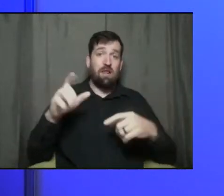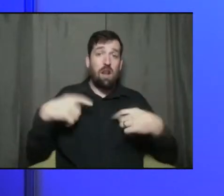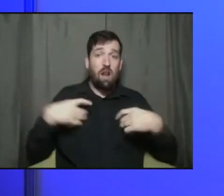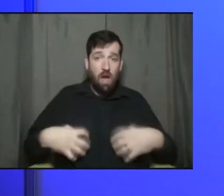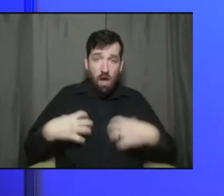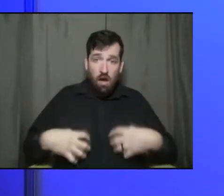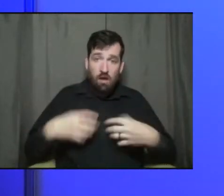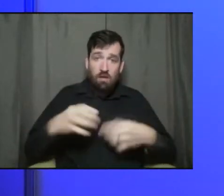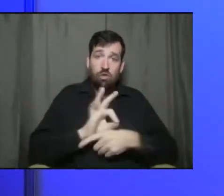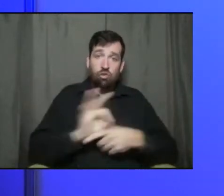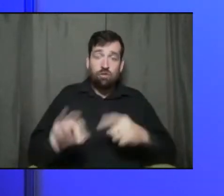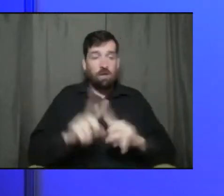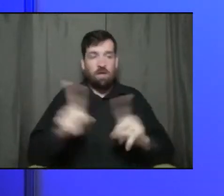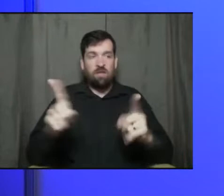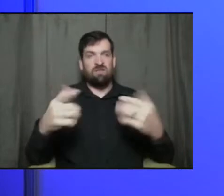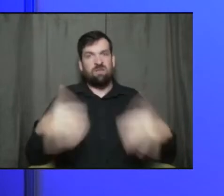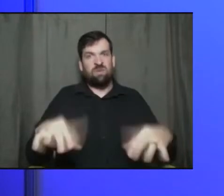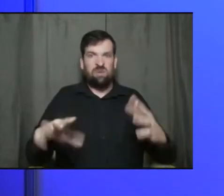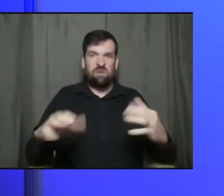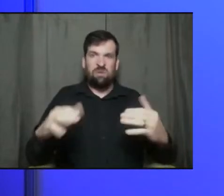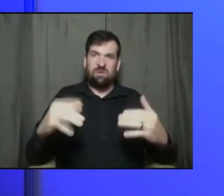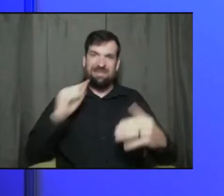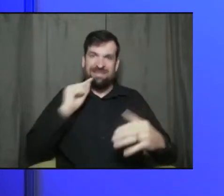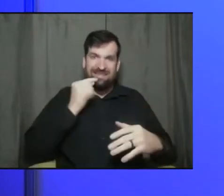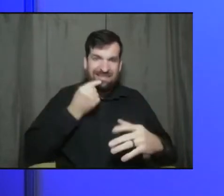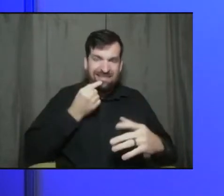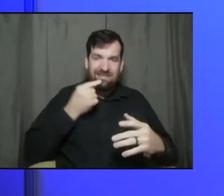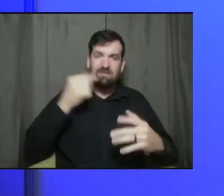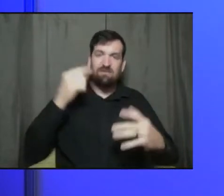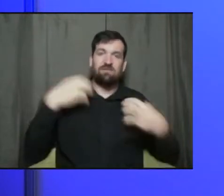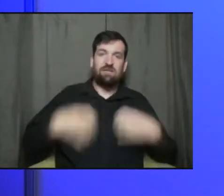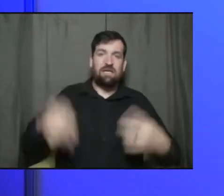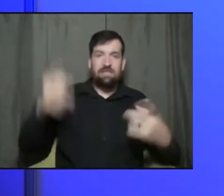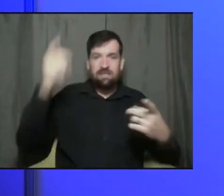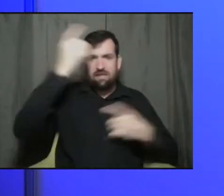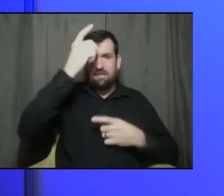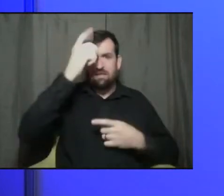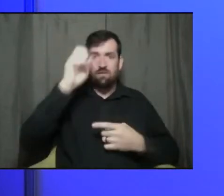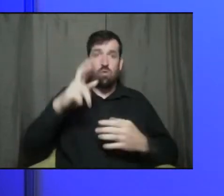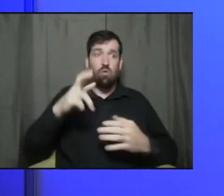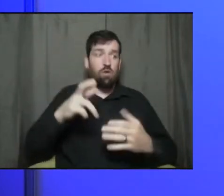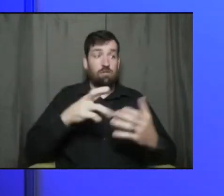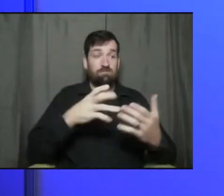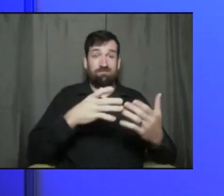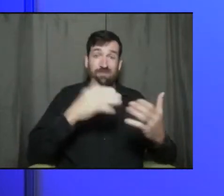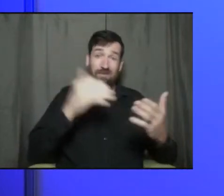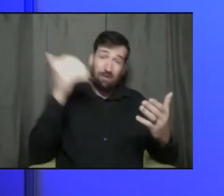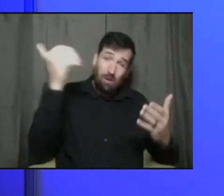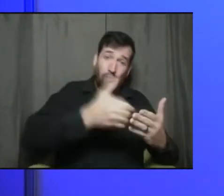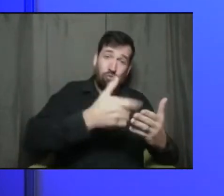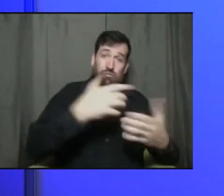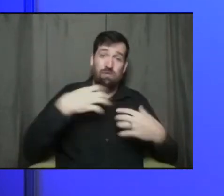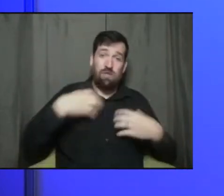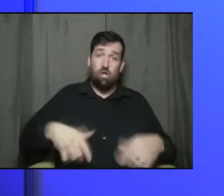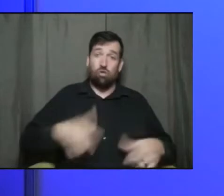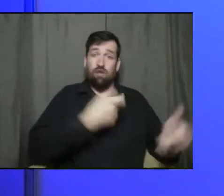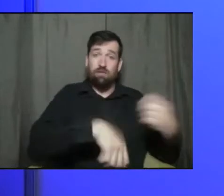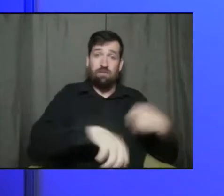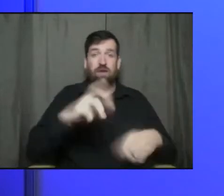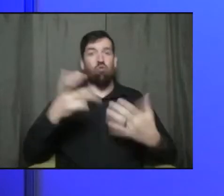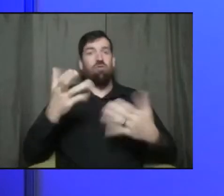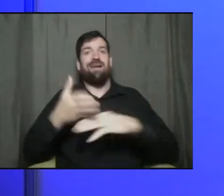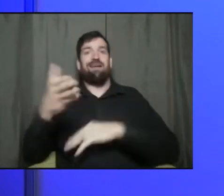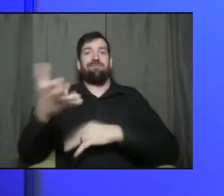really advanced lung disease who are near transplantation or, as you know, post-transplantation, certainly are vulnerable and at risk of